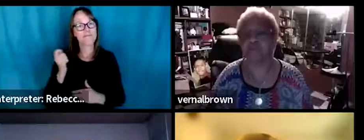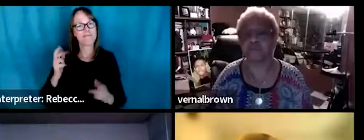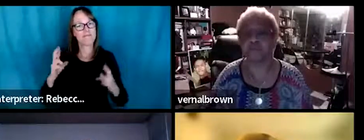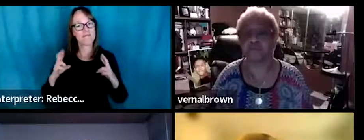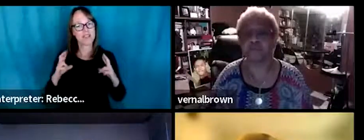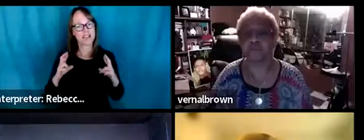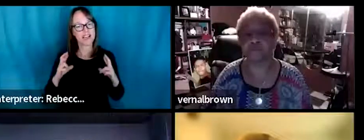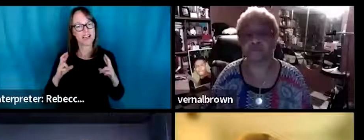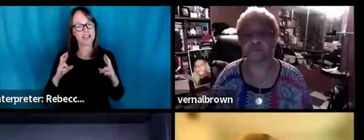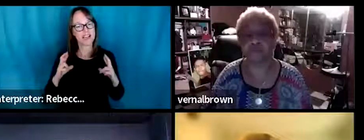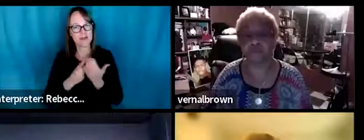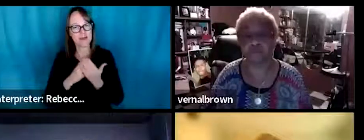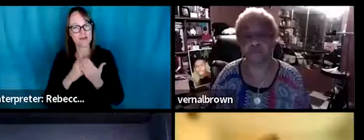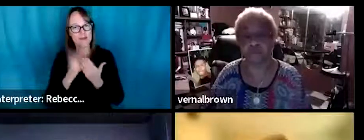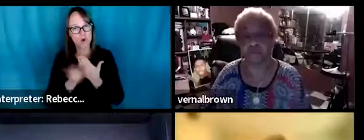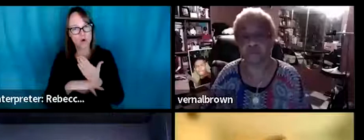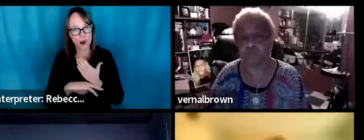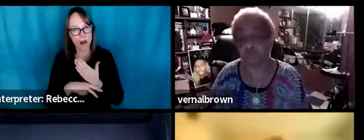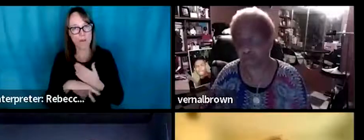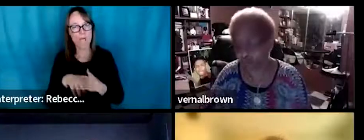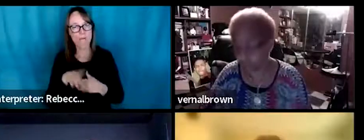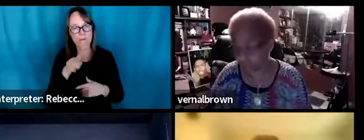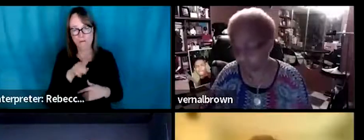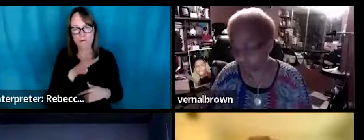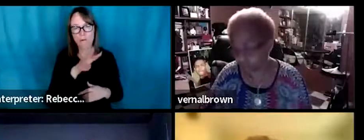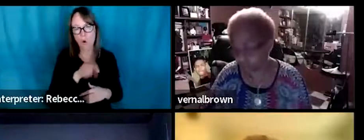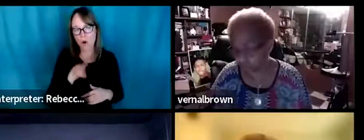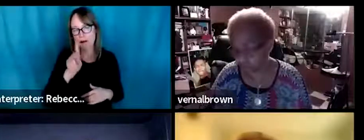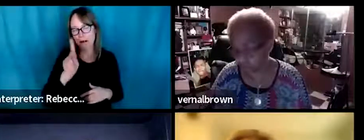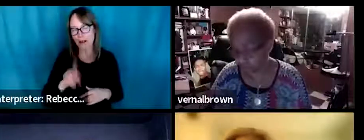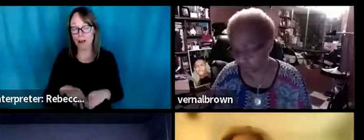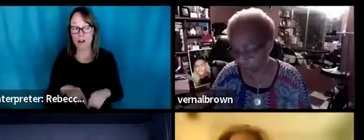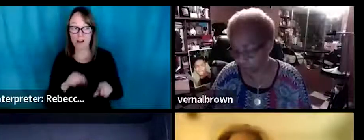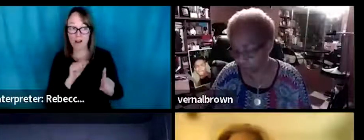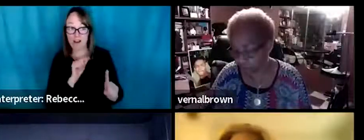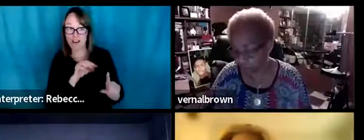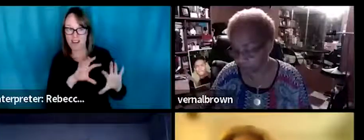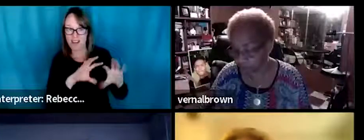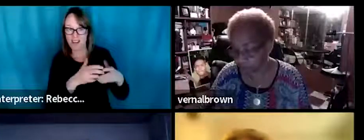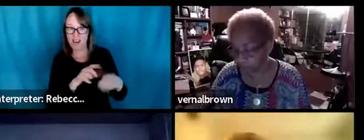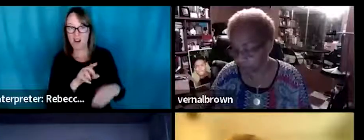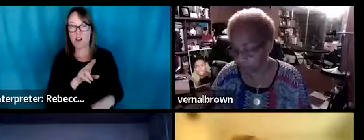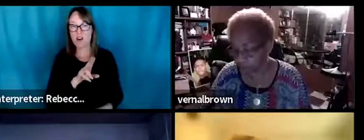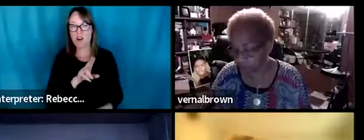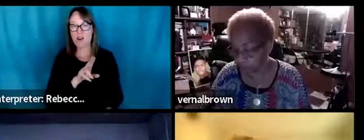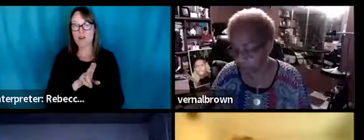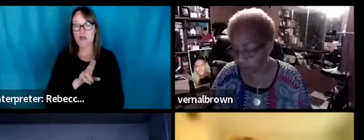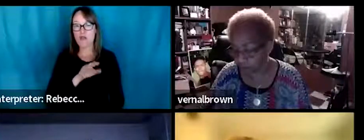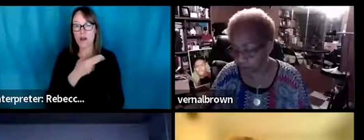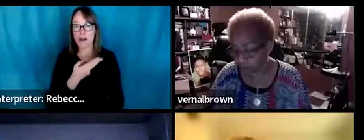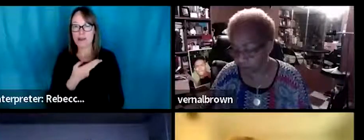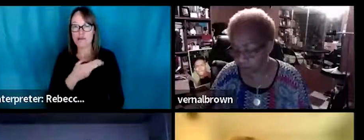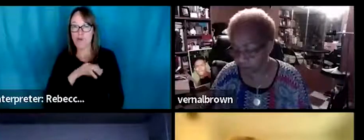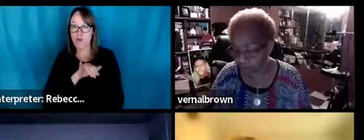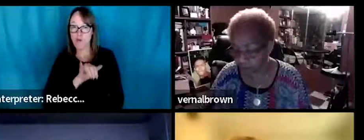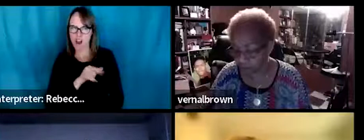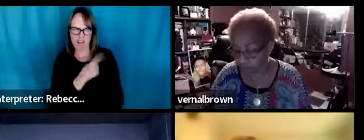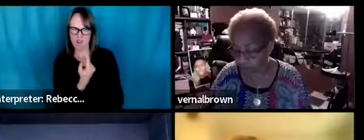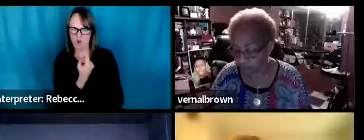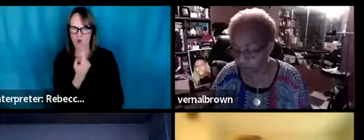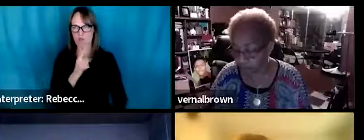Program. UHY was the only respondent to this publicly advertised solicitation for our pension and retirement plan audit